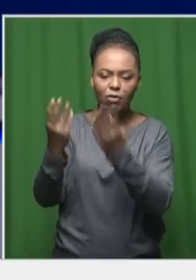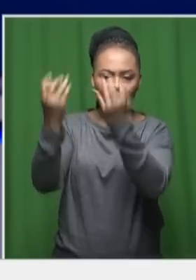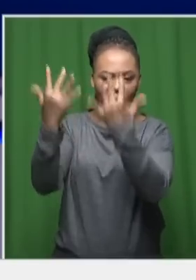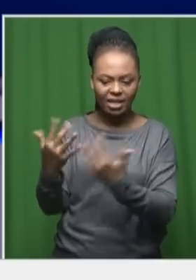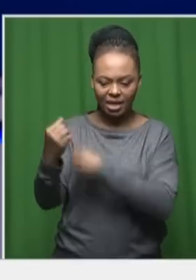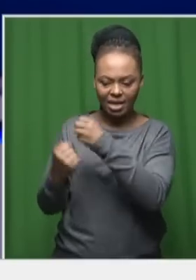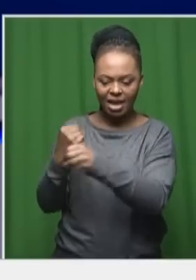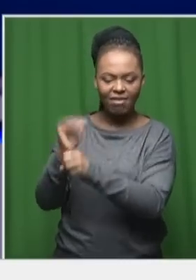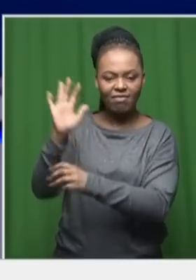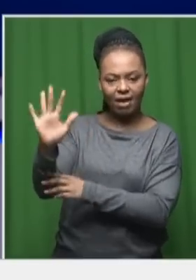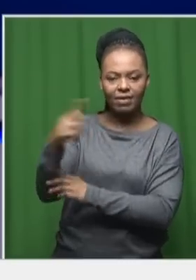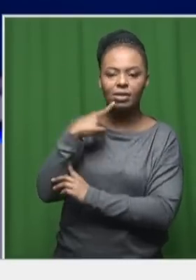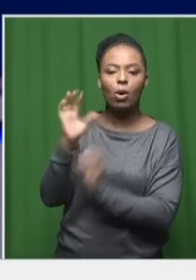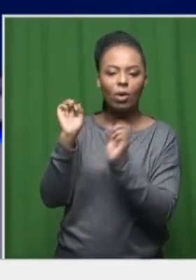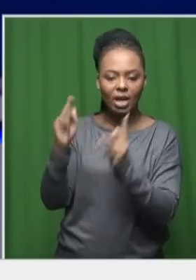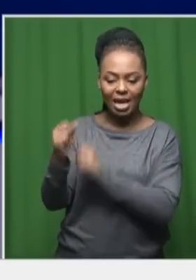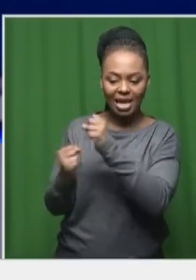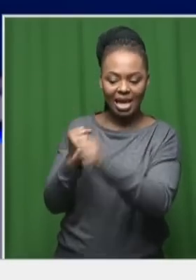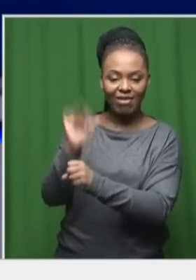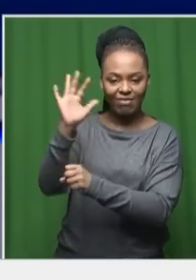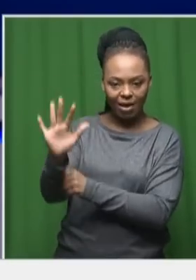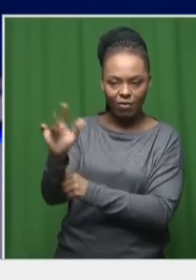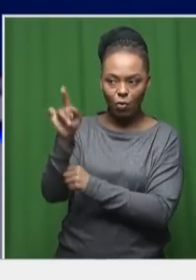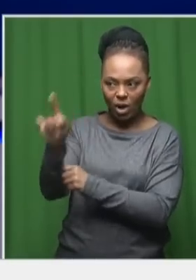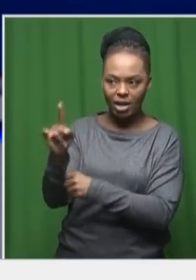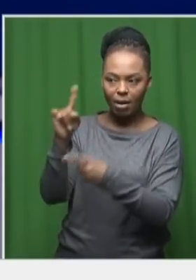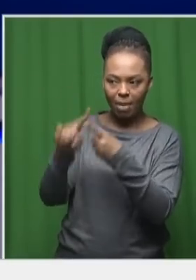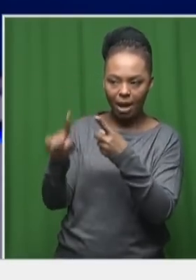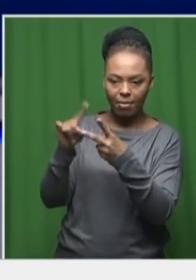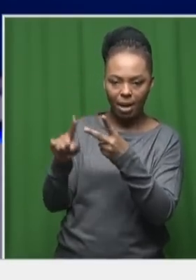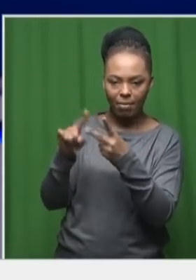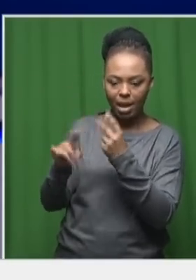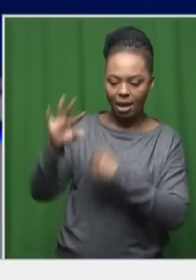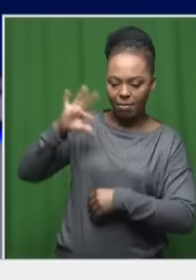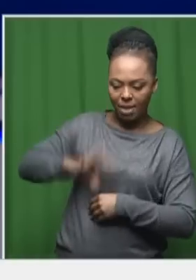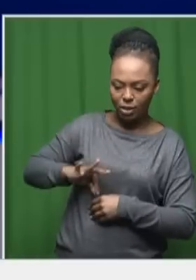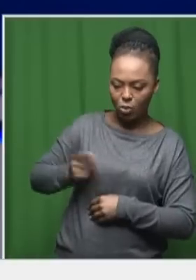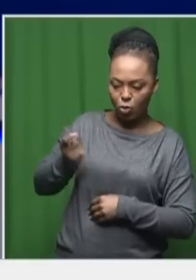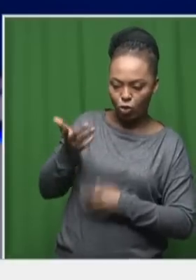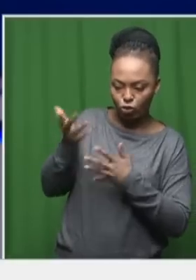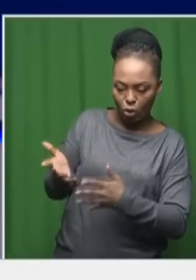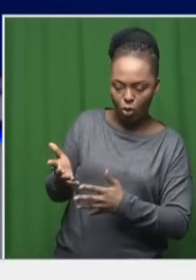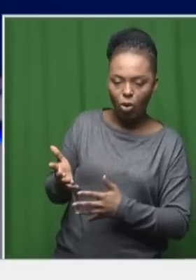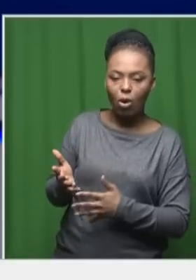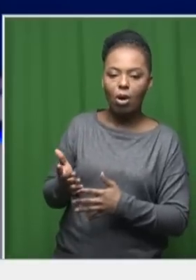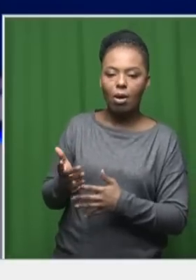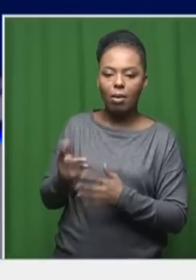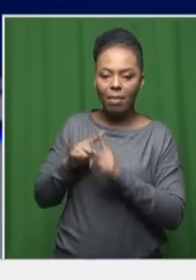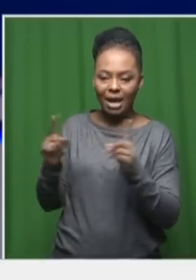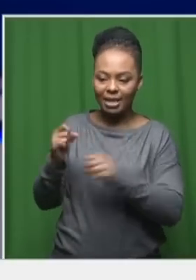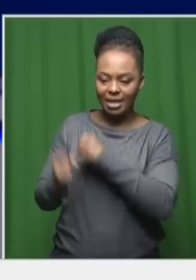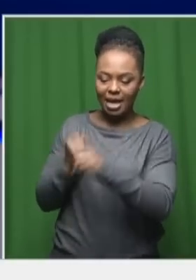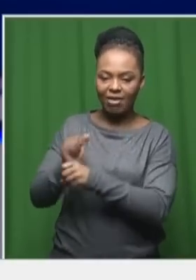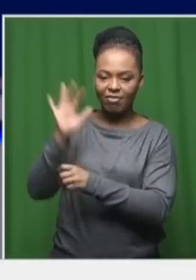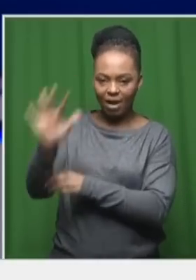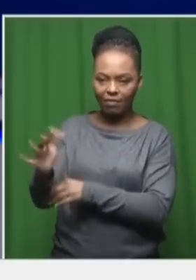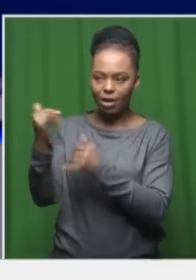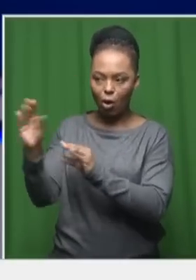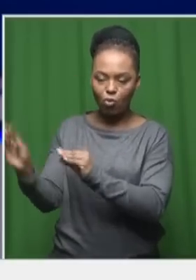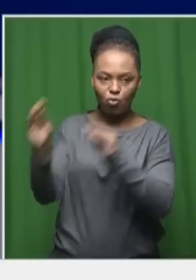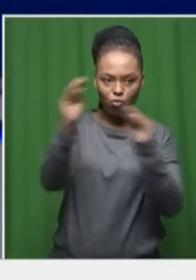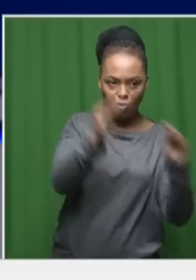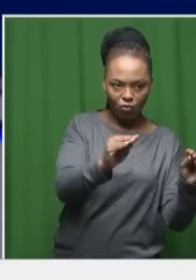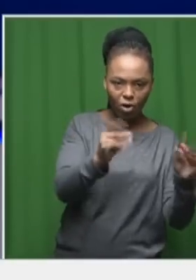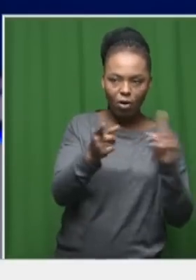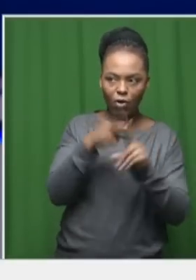to say, listen, for the next 5 years, you will get this money regardless. But in these 5 years, we're moving from Cape Town to Pretoria. And